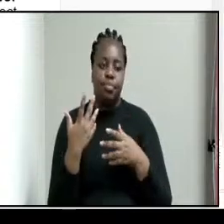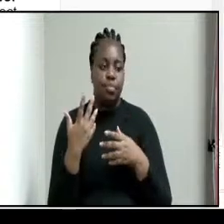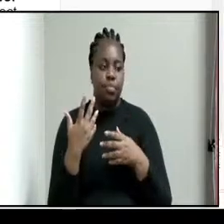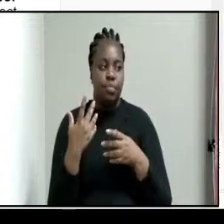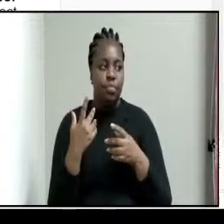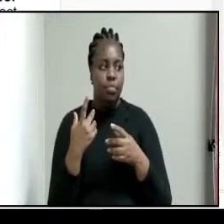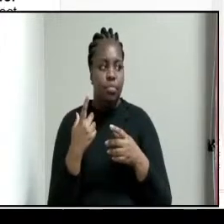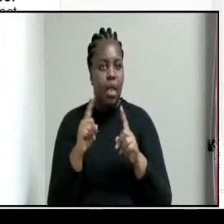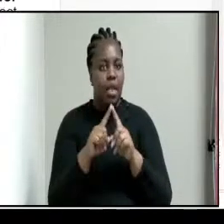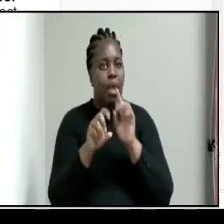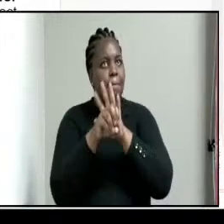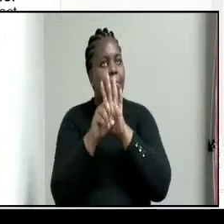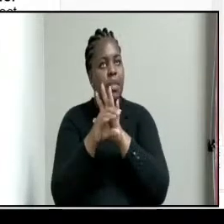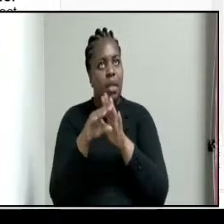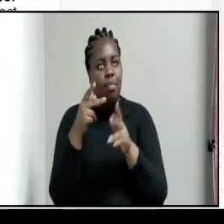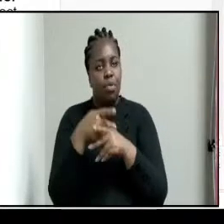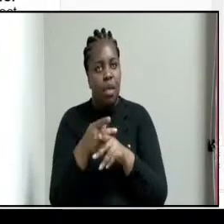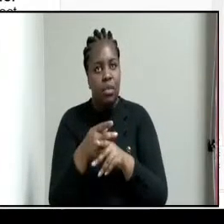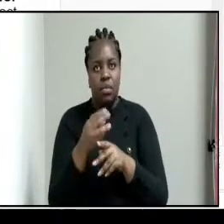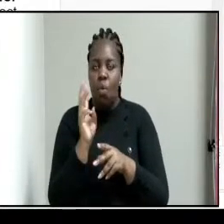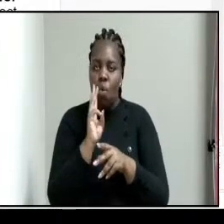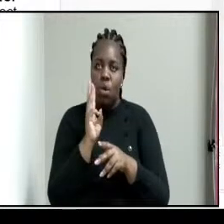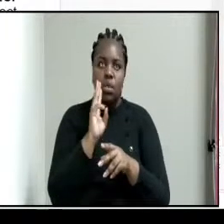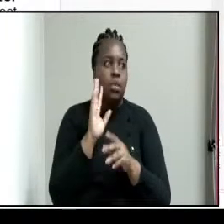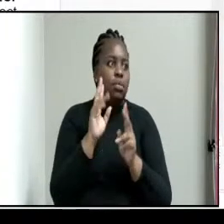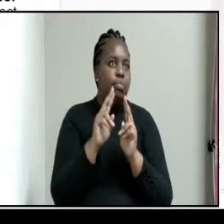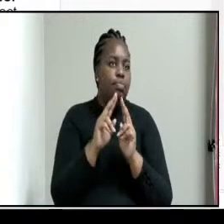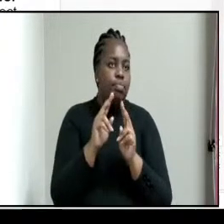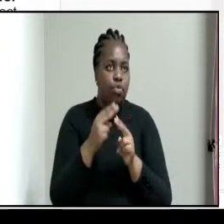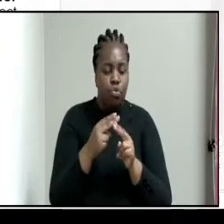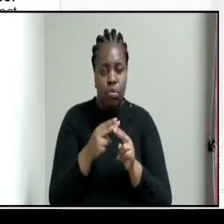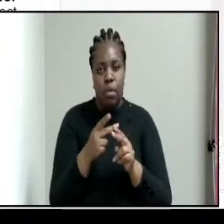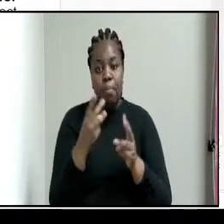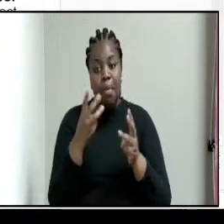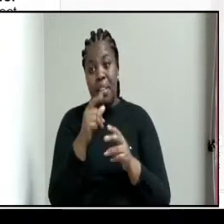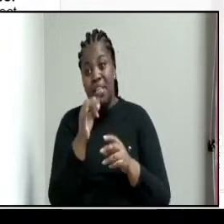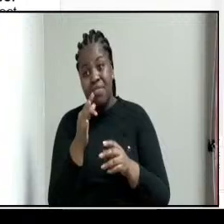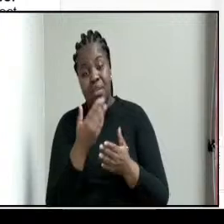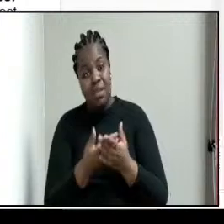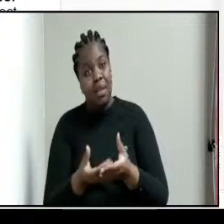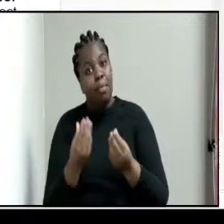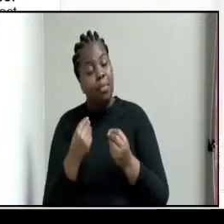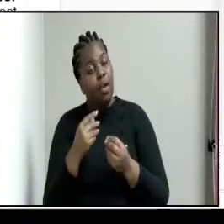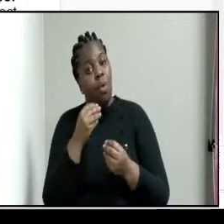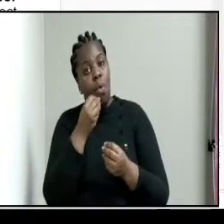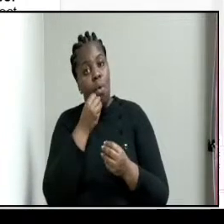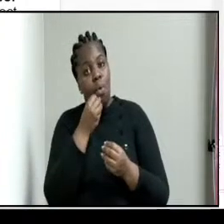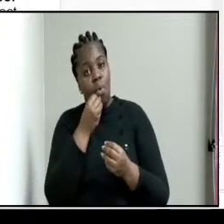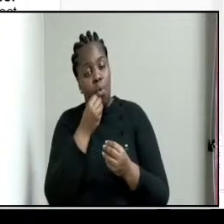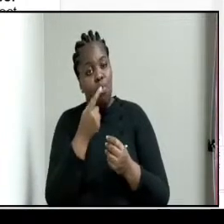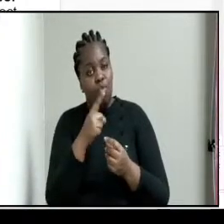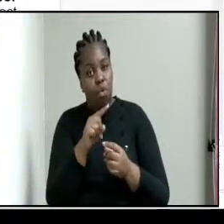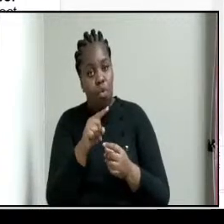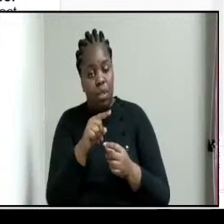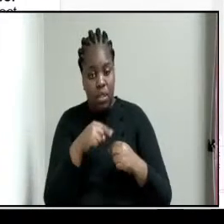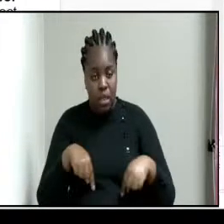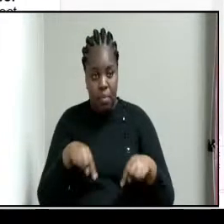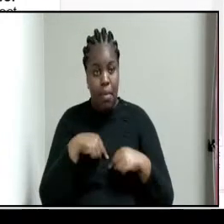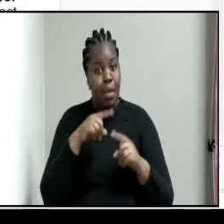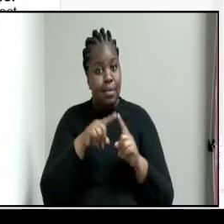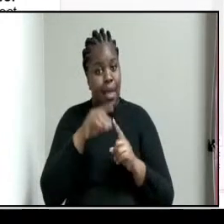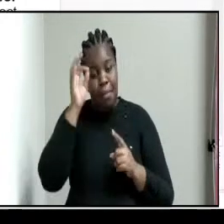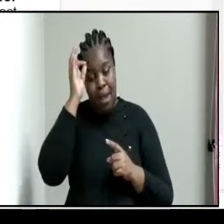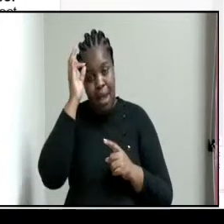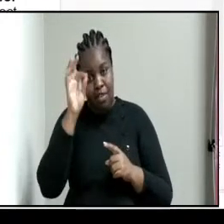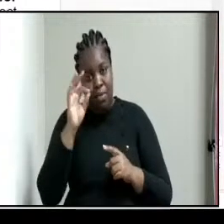means of production, such as land, implements, water, so that at least people can produce food for their own use. And consequently, therefore, the